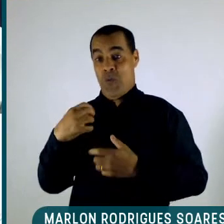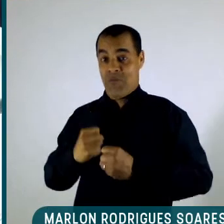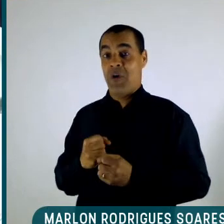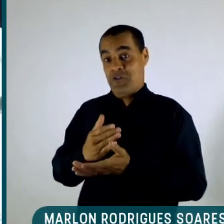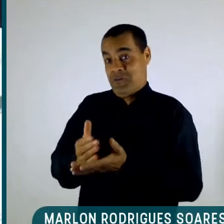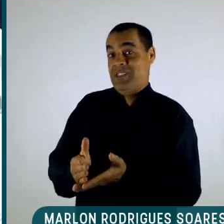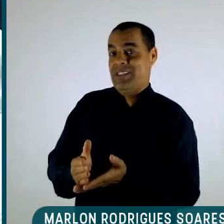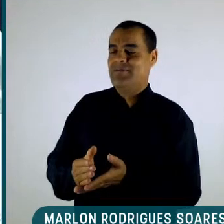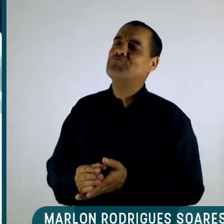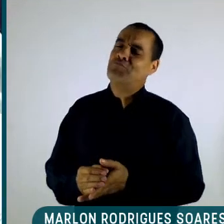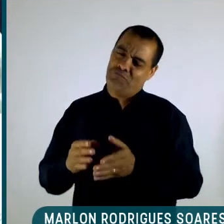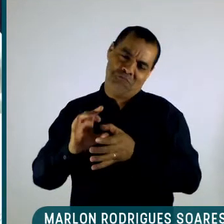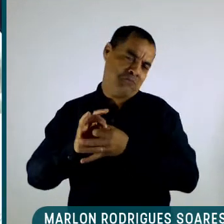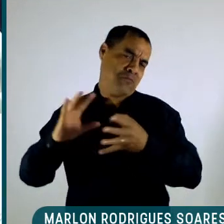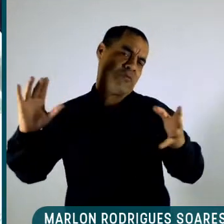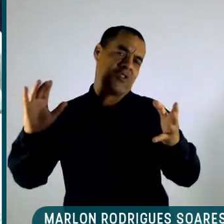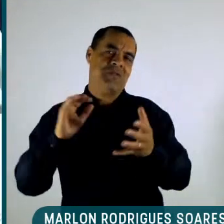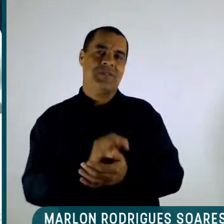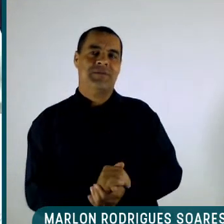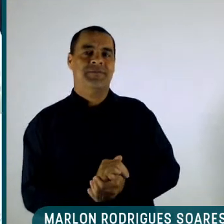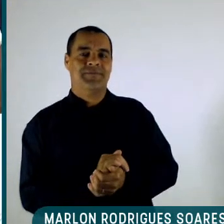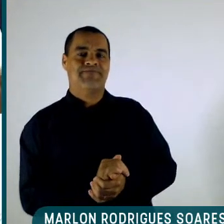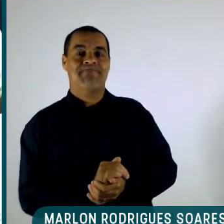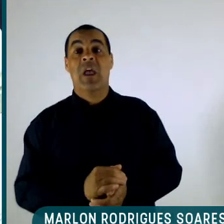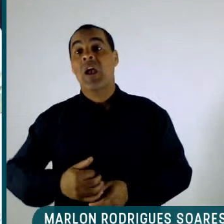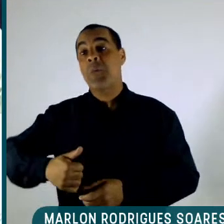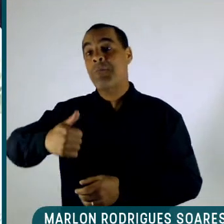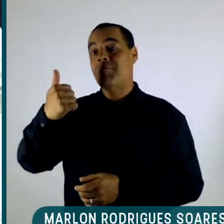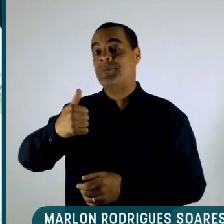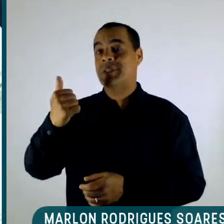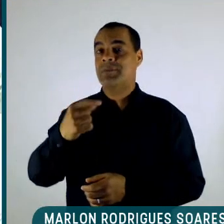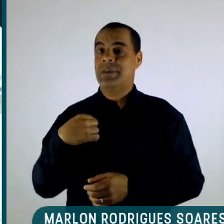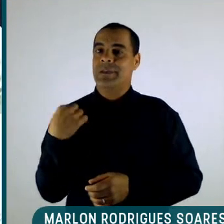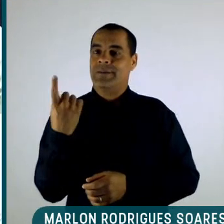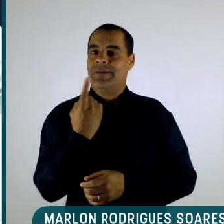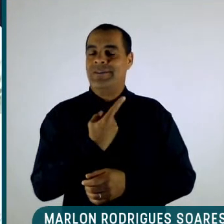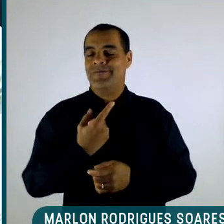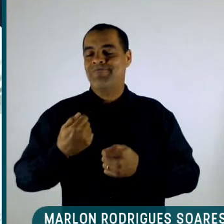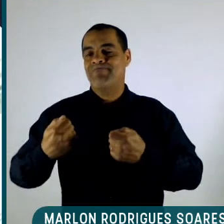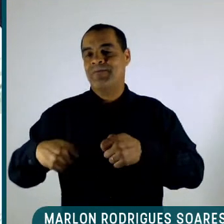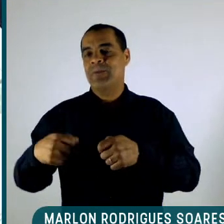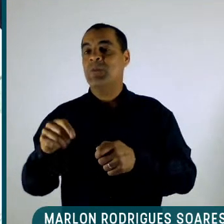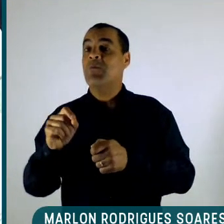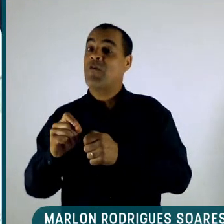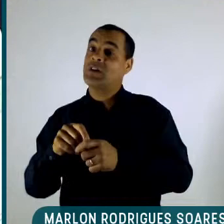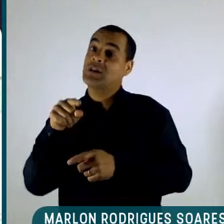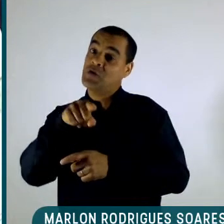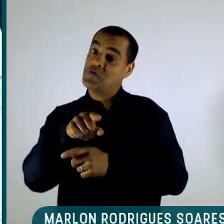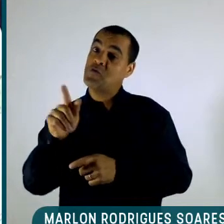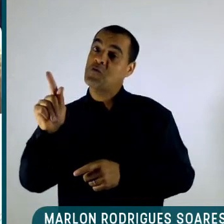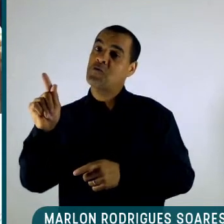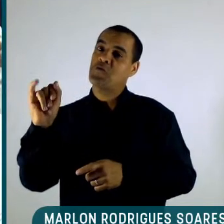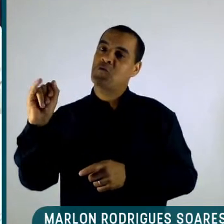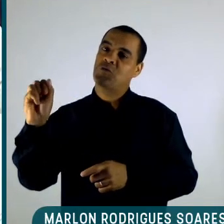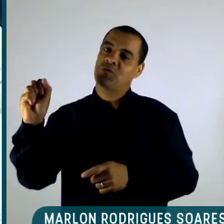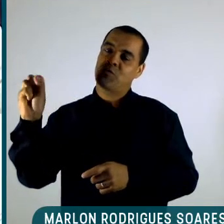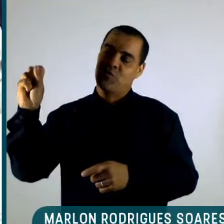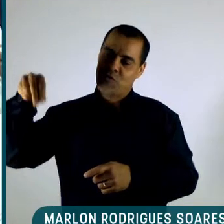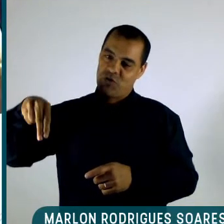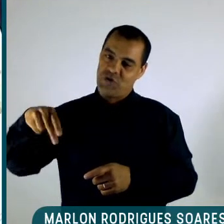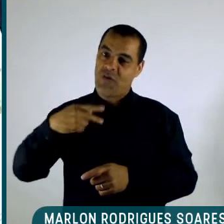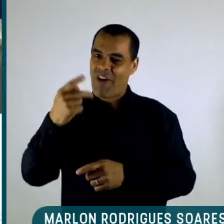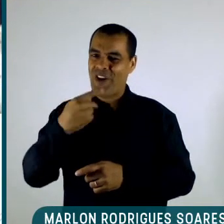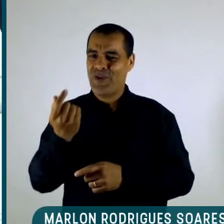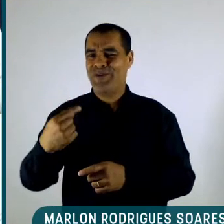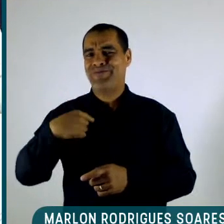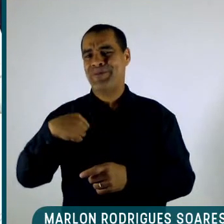Well, can I start? Okay, well, first we need to do what Gilson was